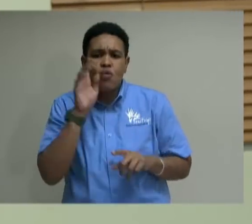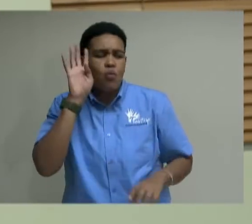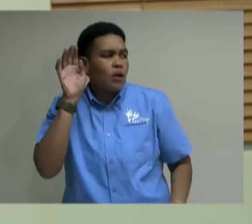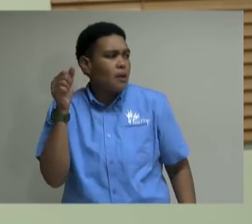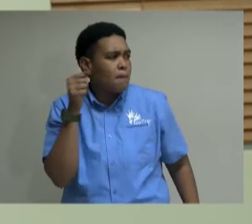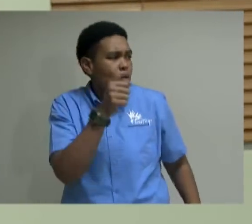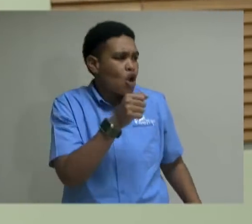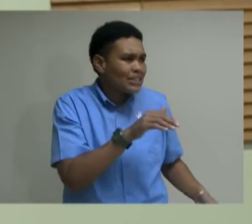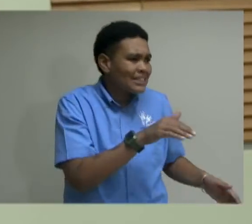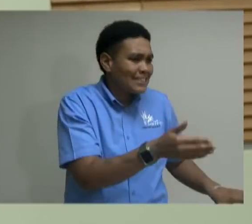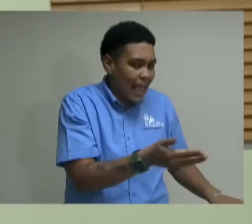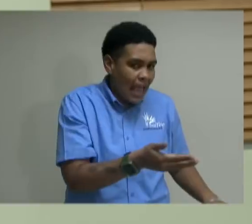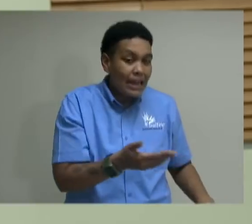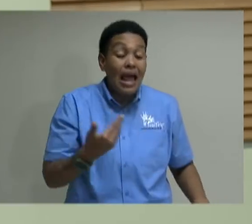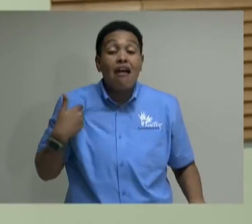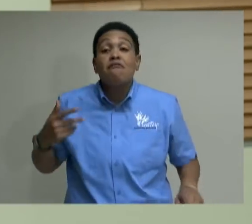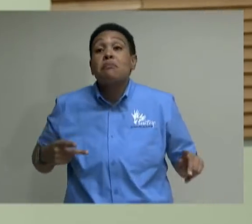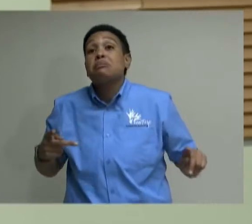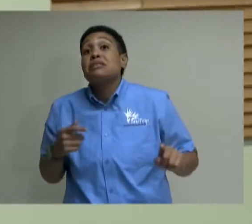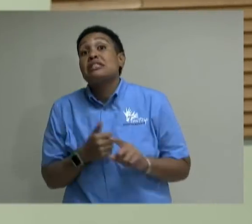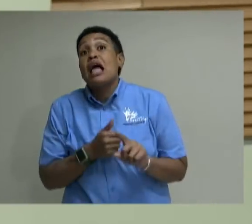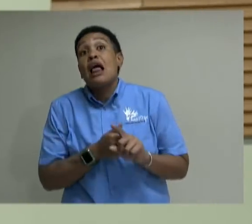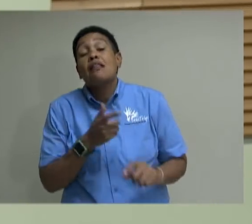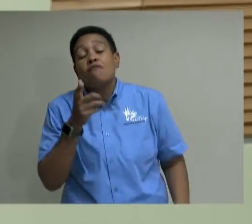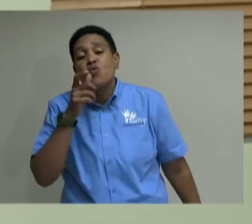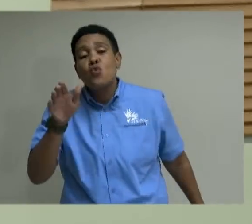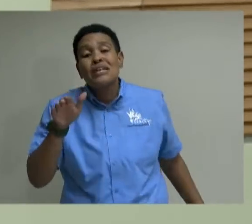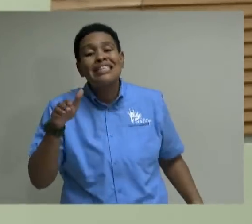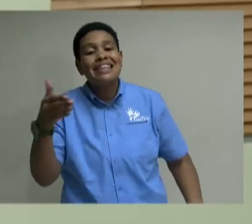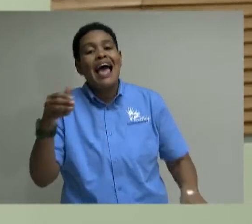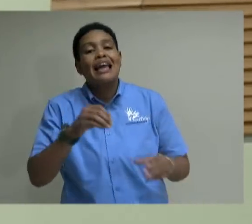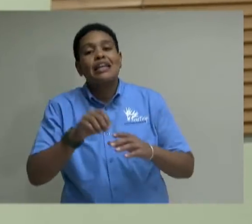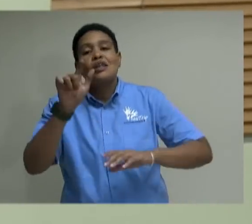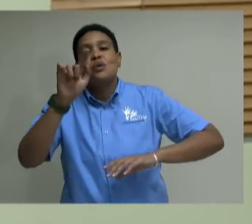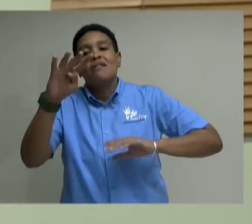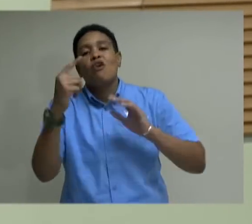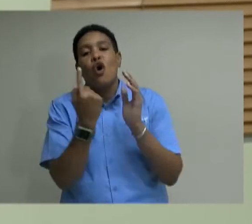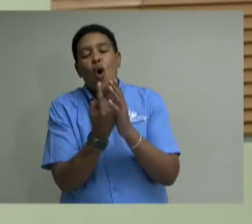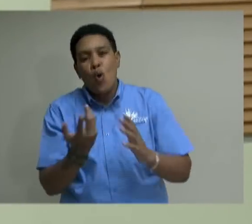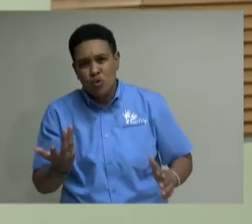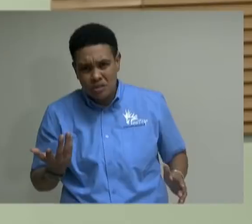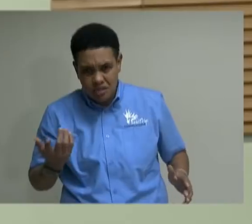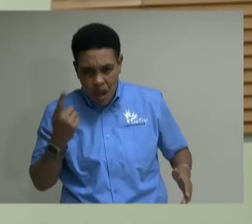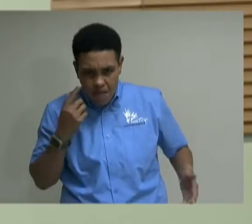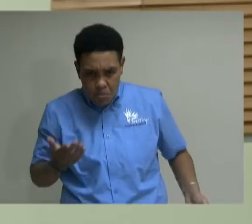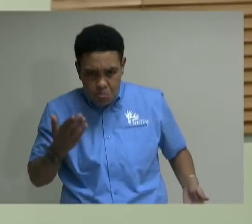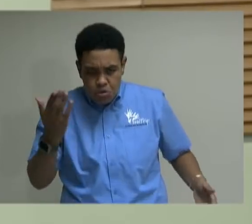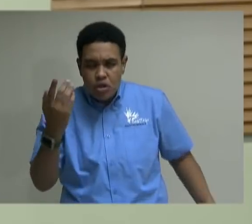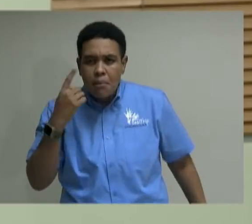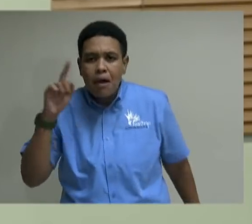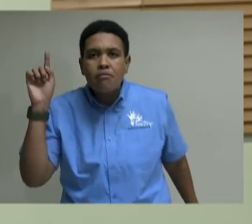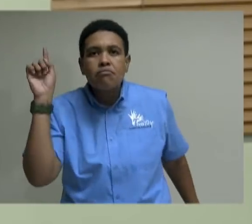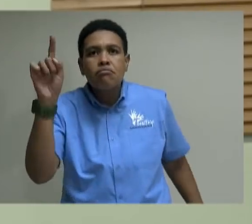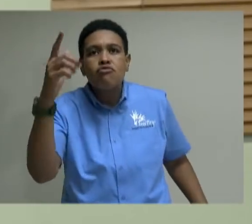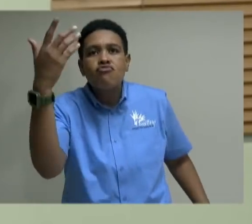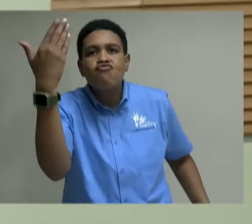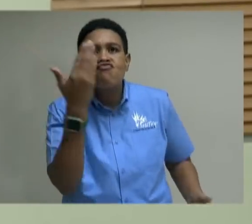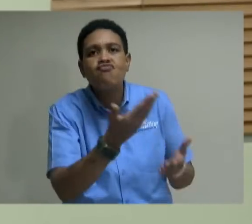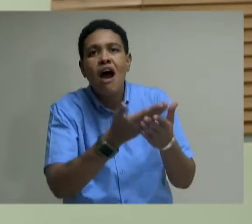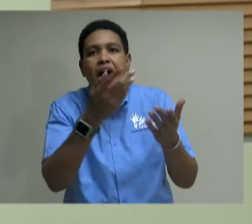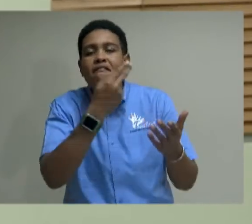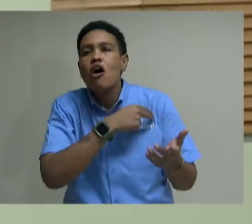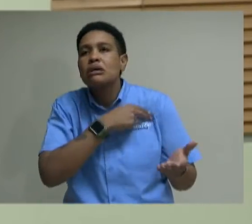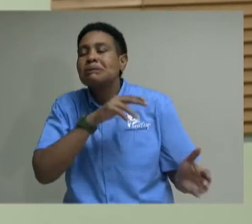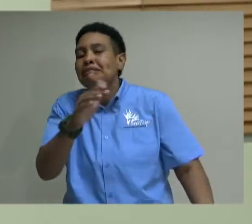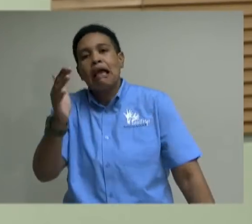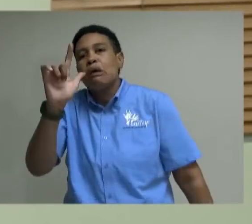in dead. We would have had persons that would have died within 24 hours of presenting to hospital, and then we would have had